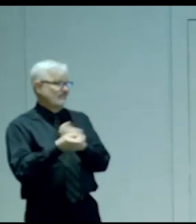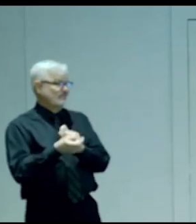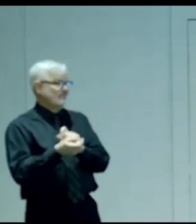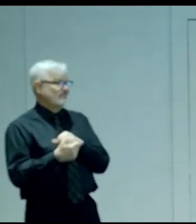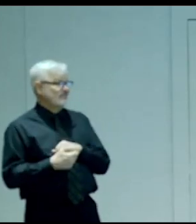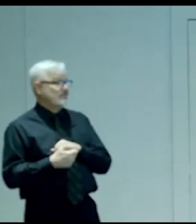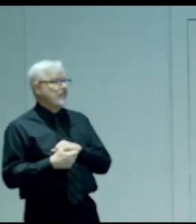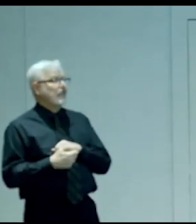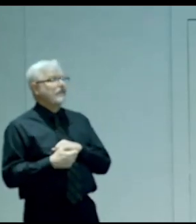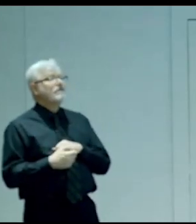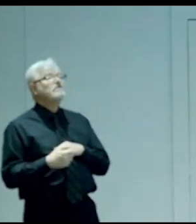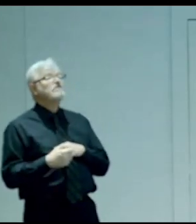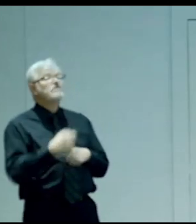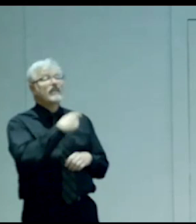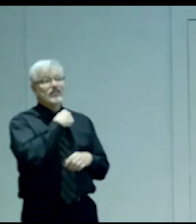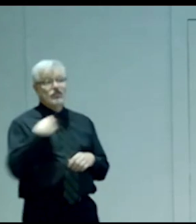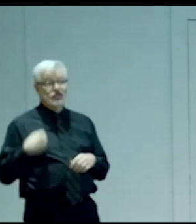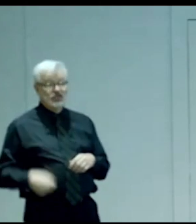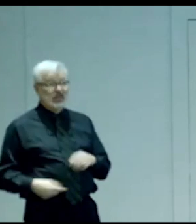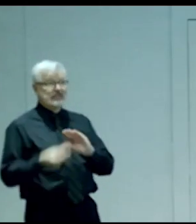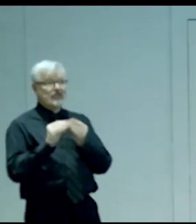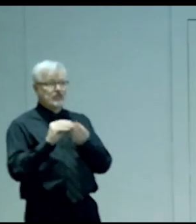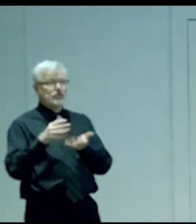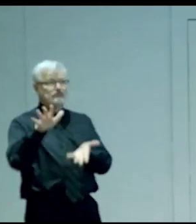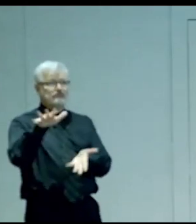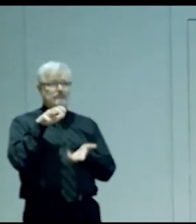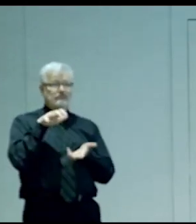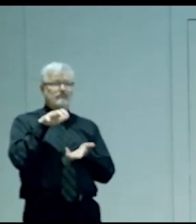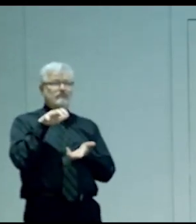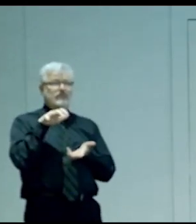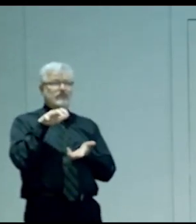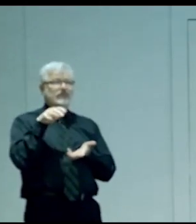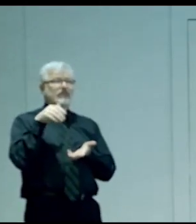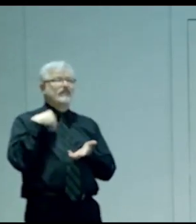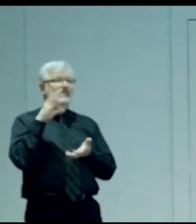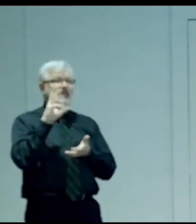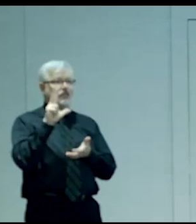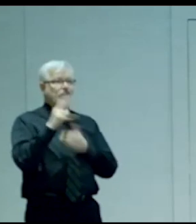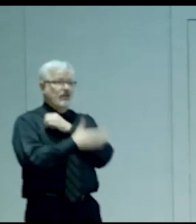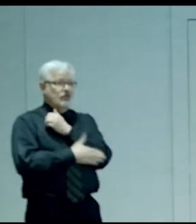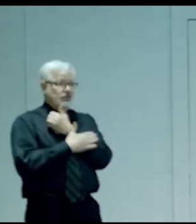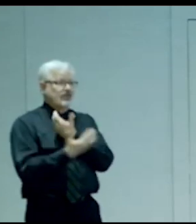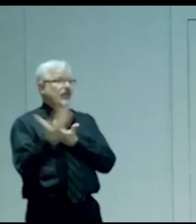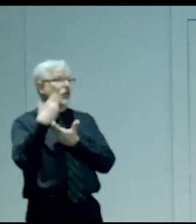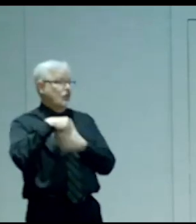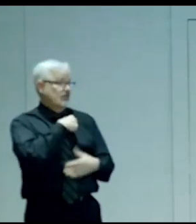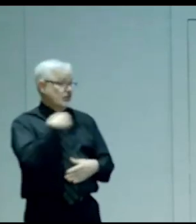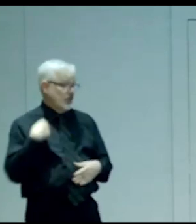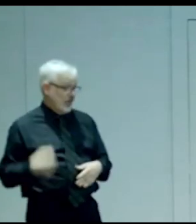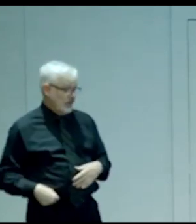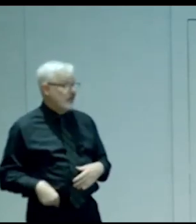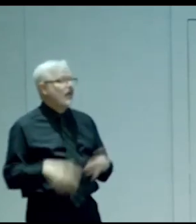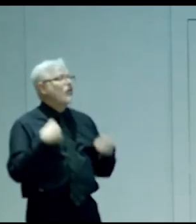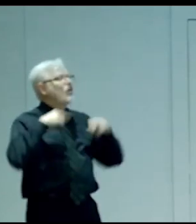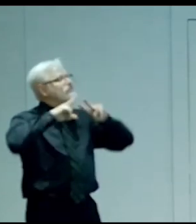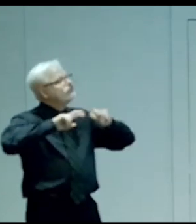was given the Chinese data set. And so we have 63 countries, including China. And I want to look with you